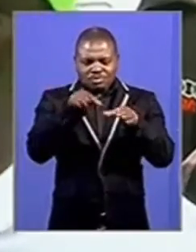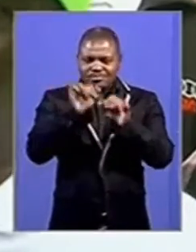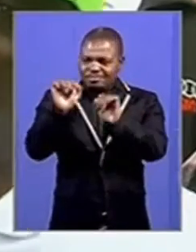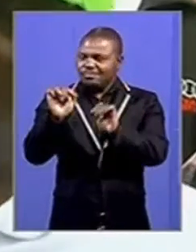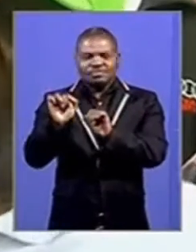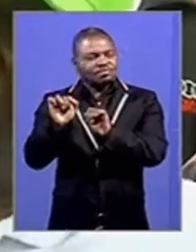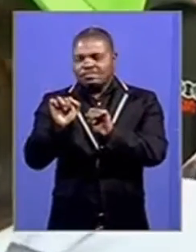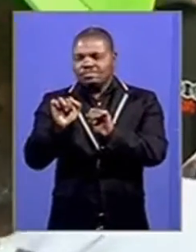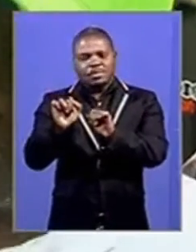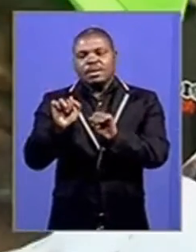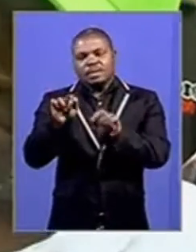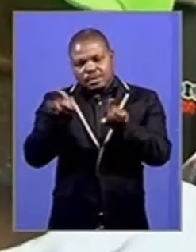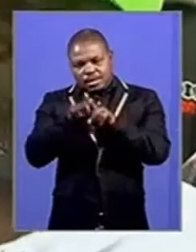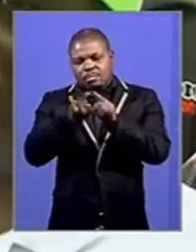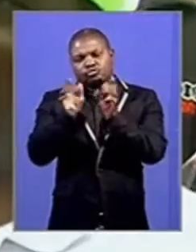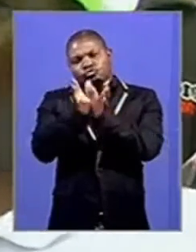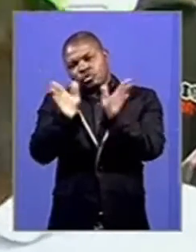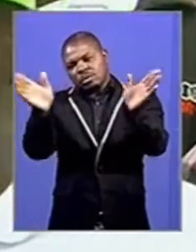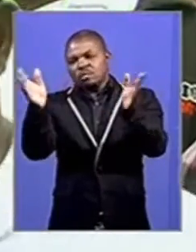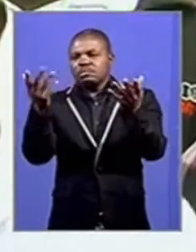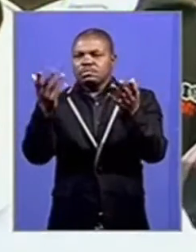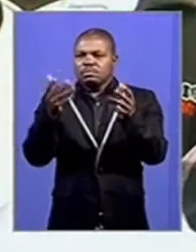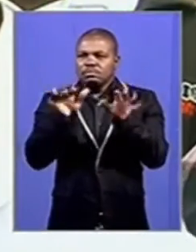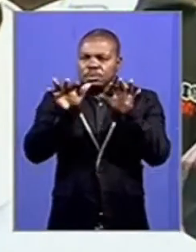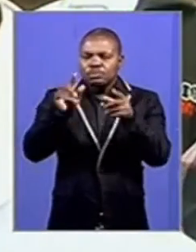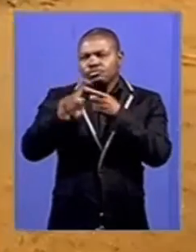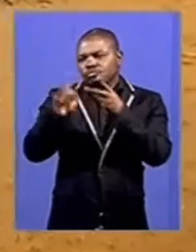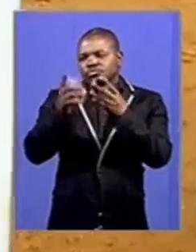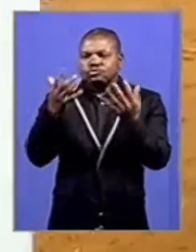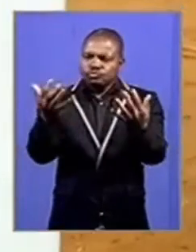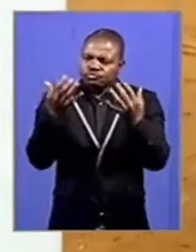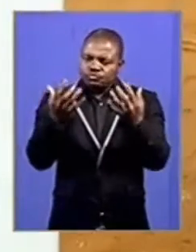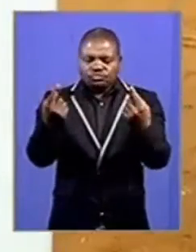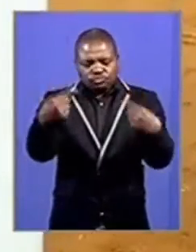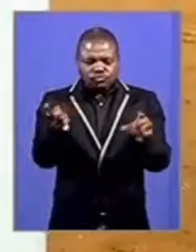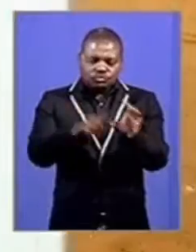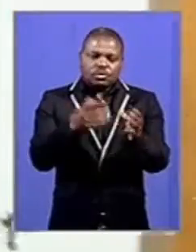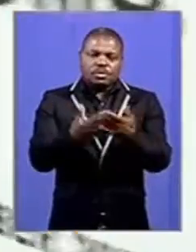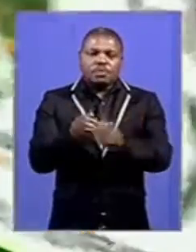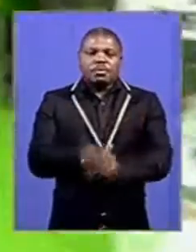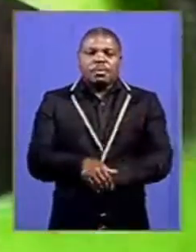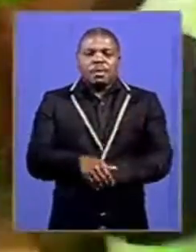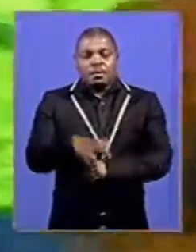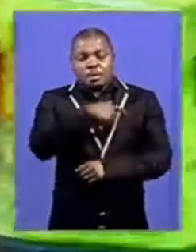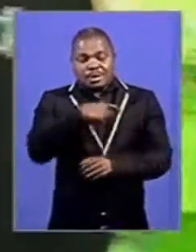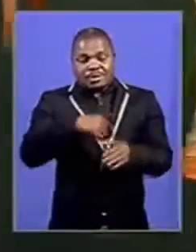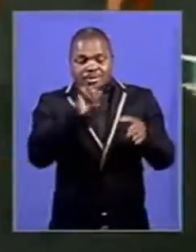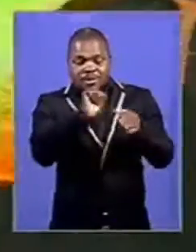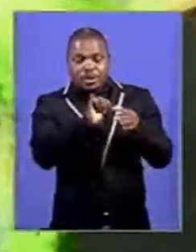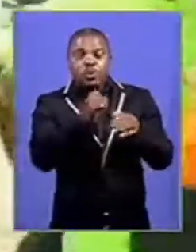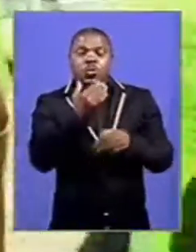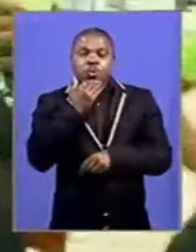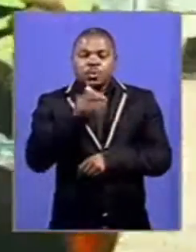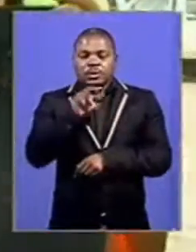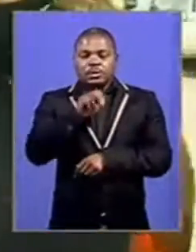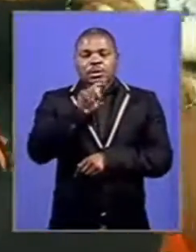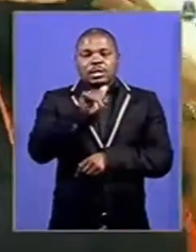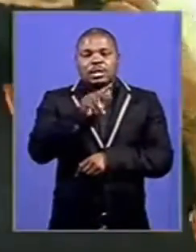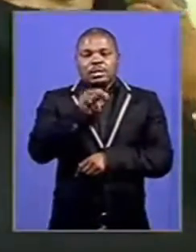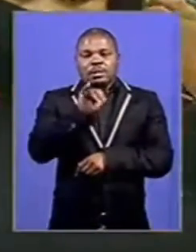in a wider range. We are recruiting other people. Presidente wa Lekoko Emmanuel Ntileni ine ile